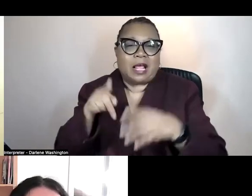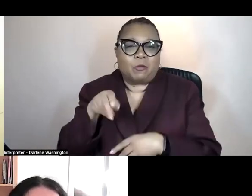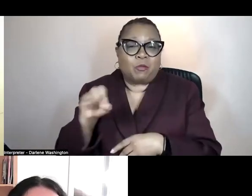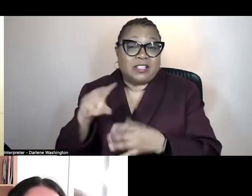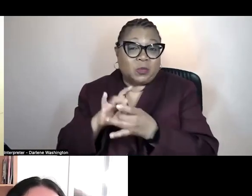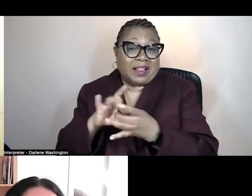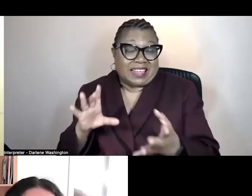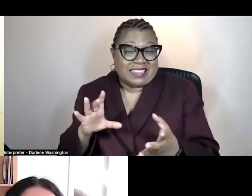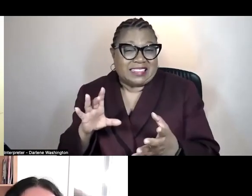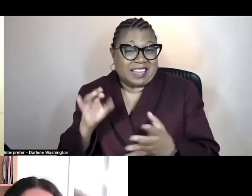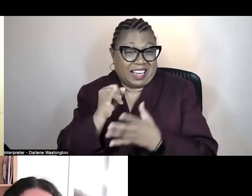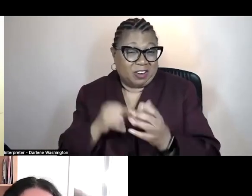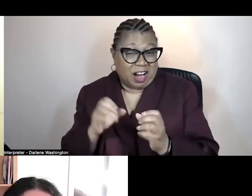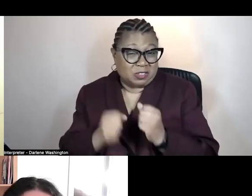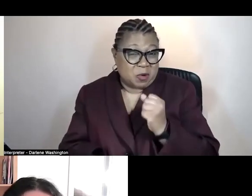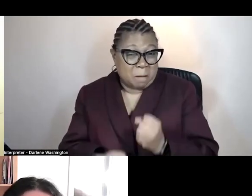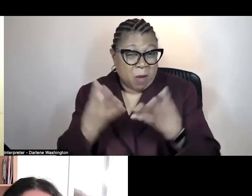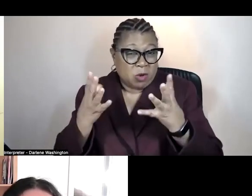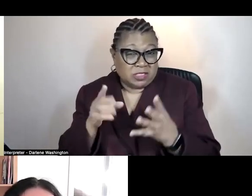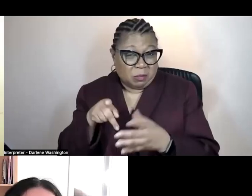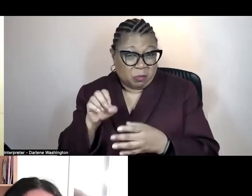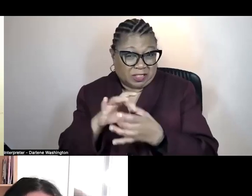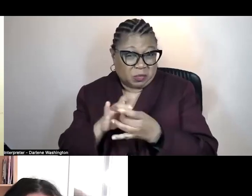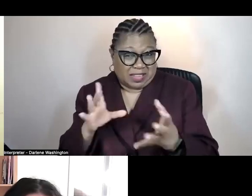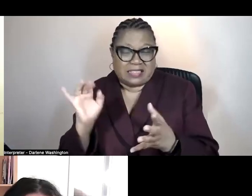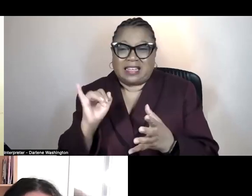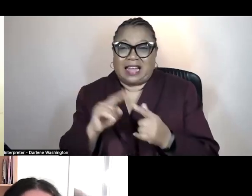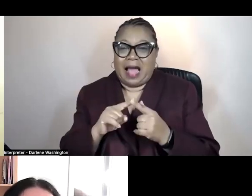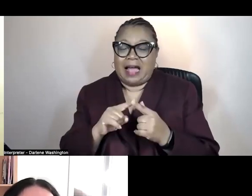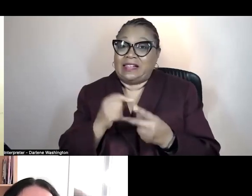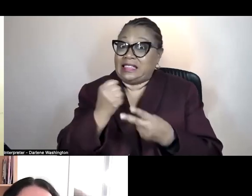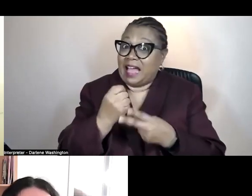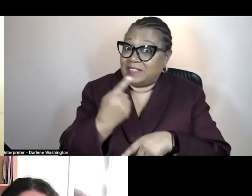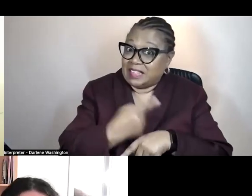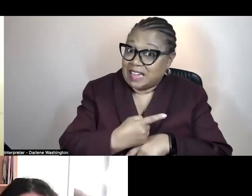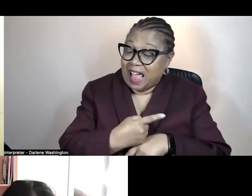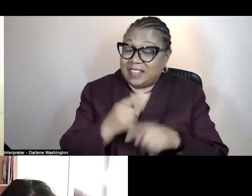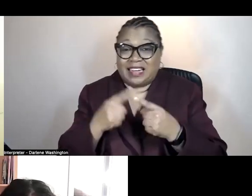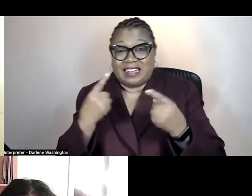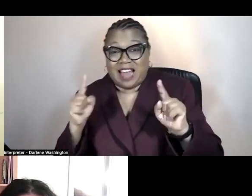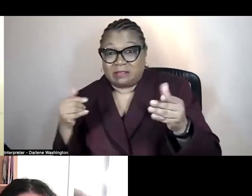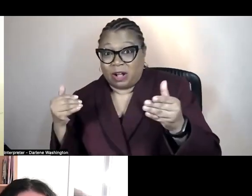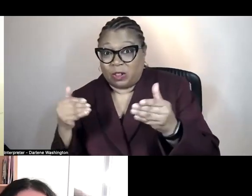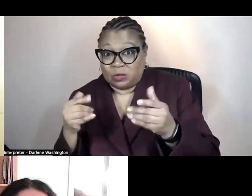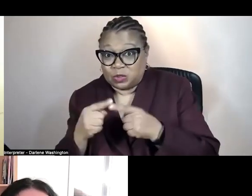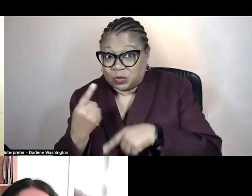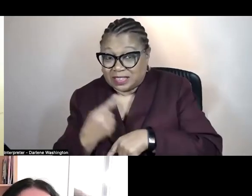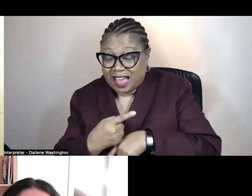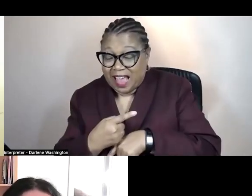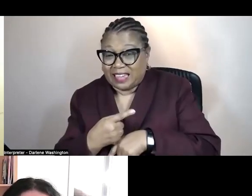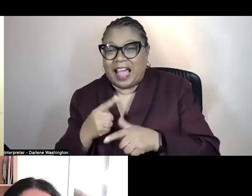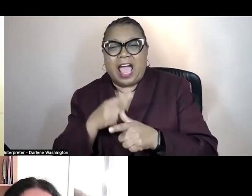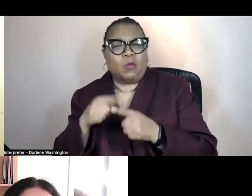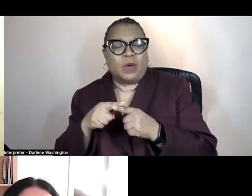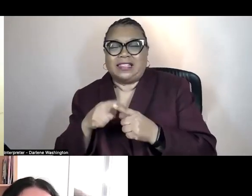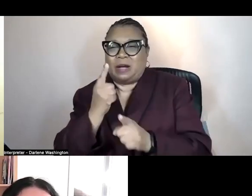releases. So can an artist do multiple press releases, such as a save the date and then an announcement closer to the date? And when